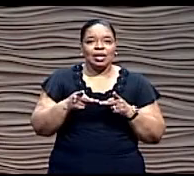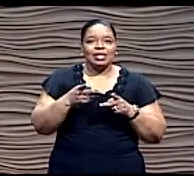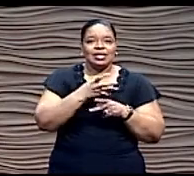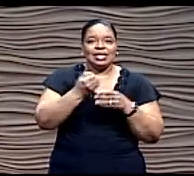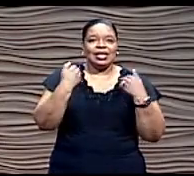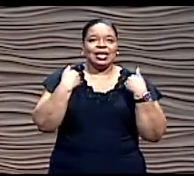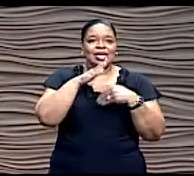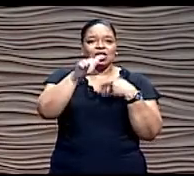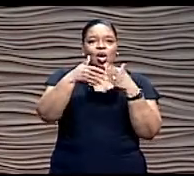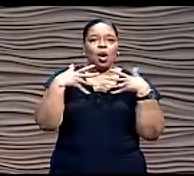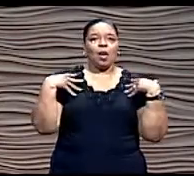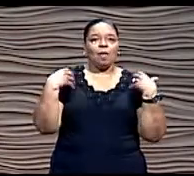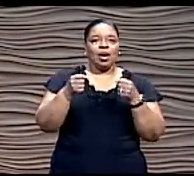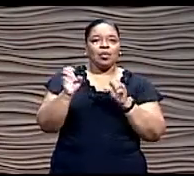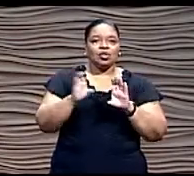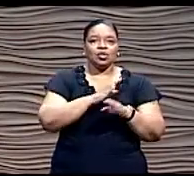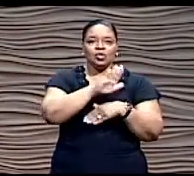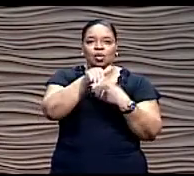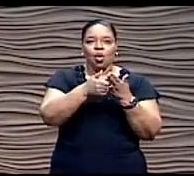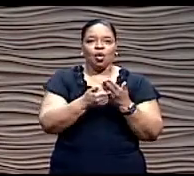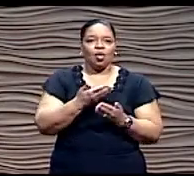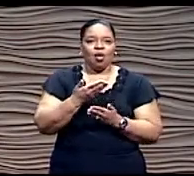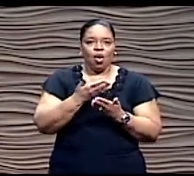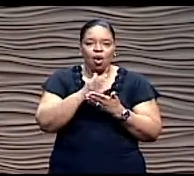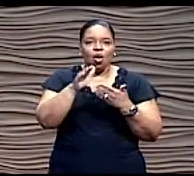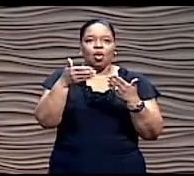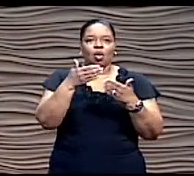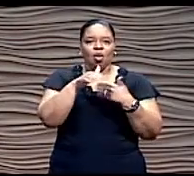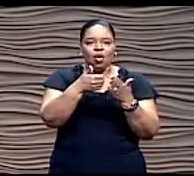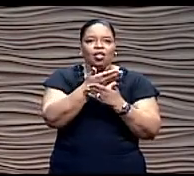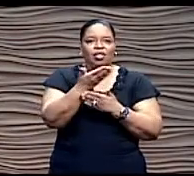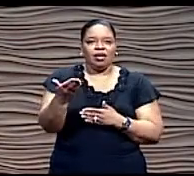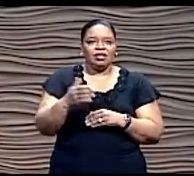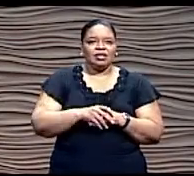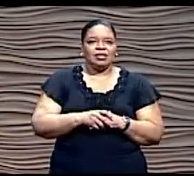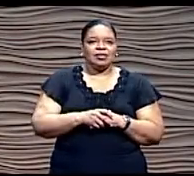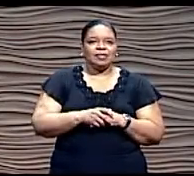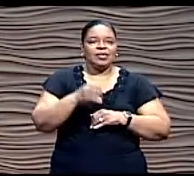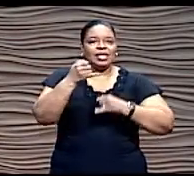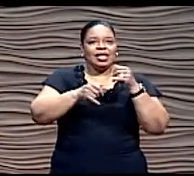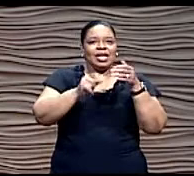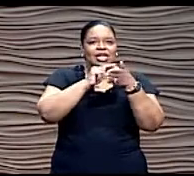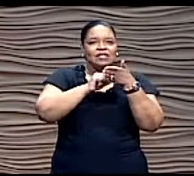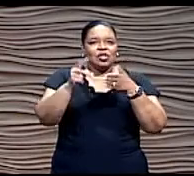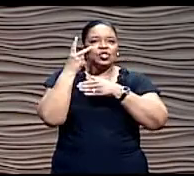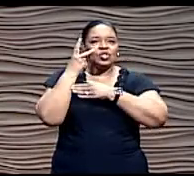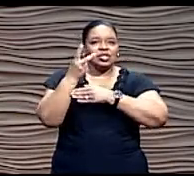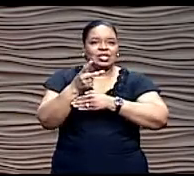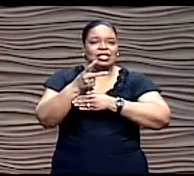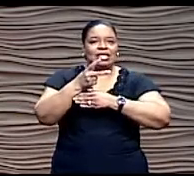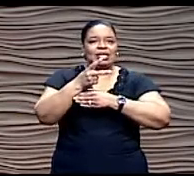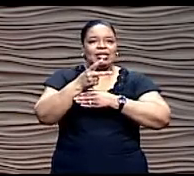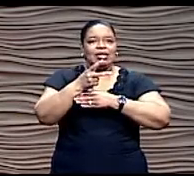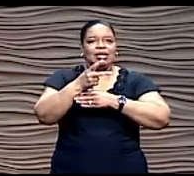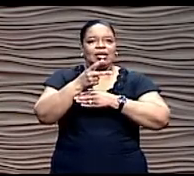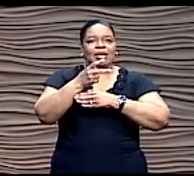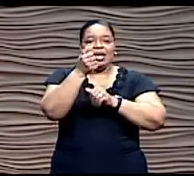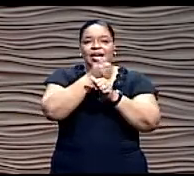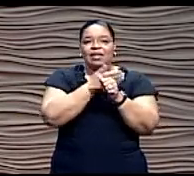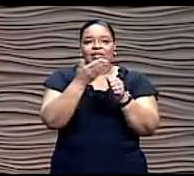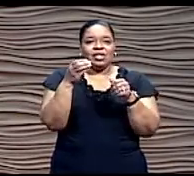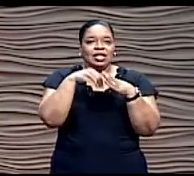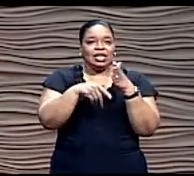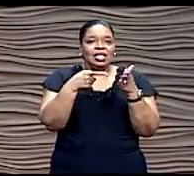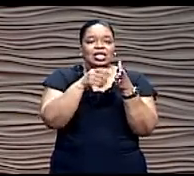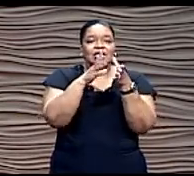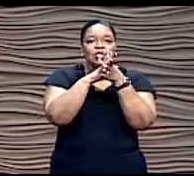all power to do everything. In these last verses, you see the symbol, the sign, and the sound in this